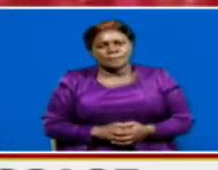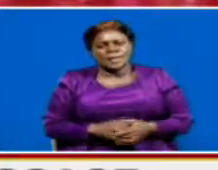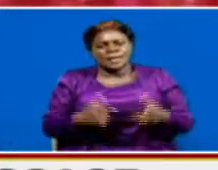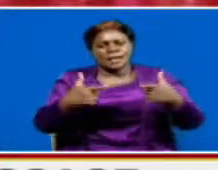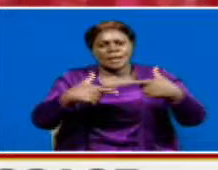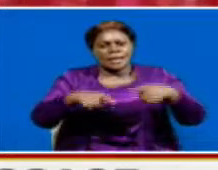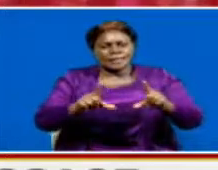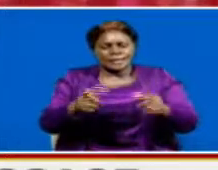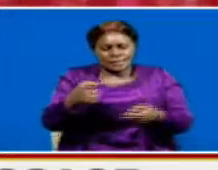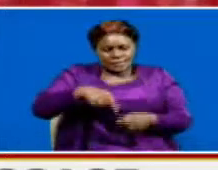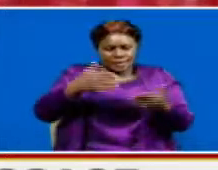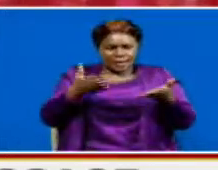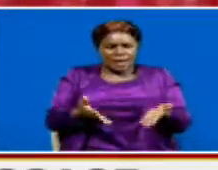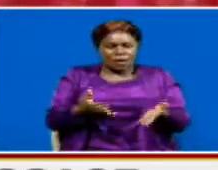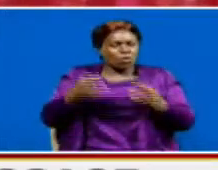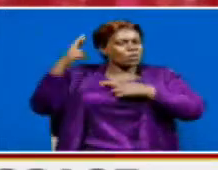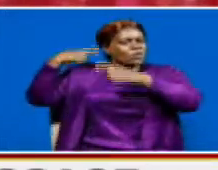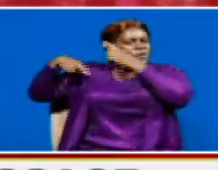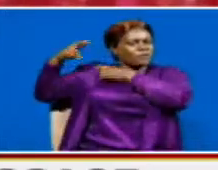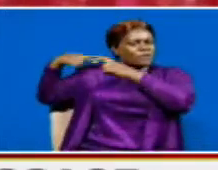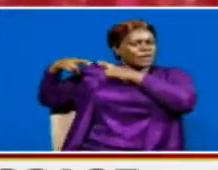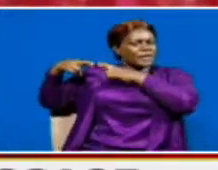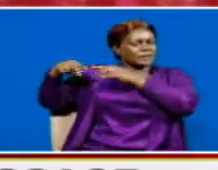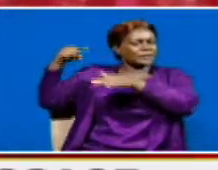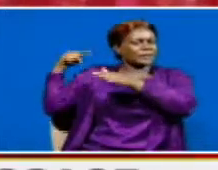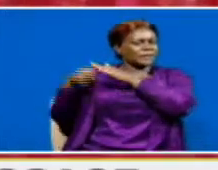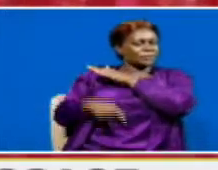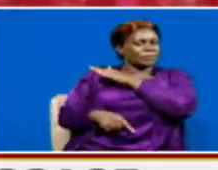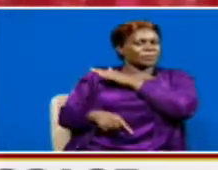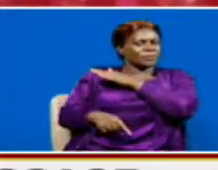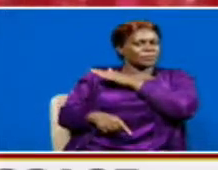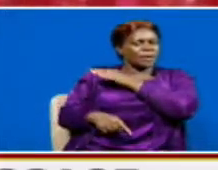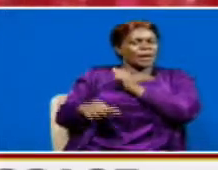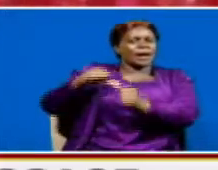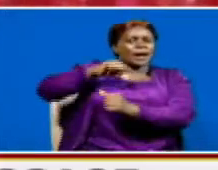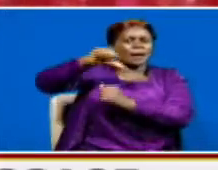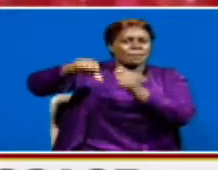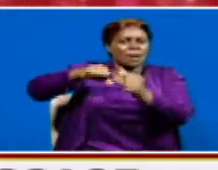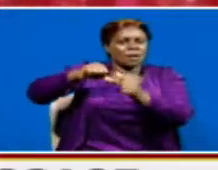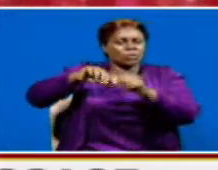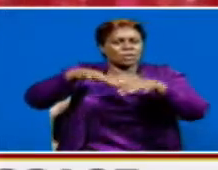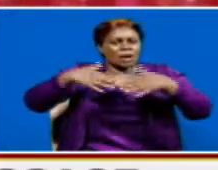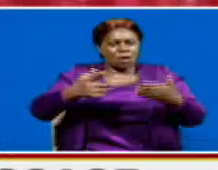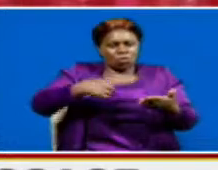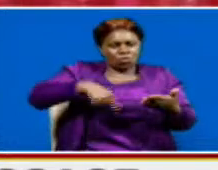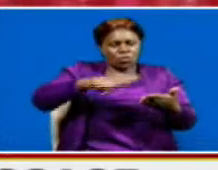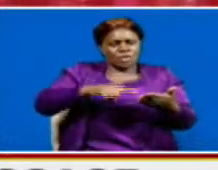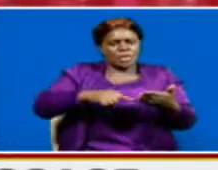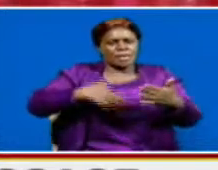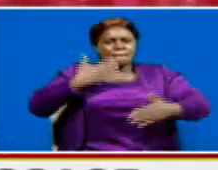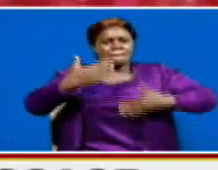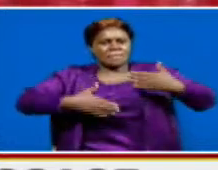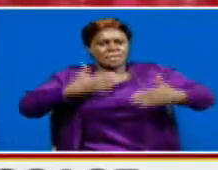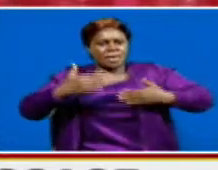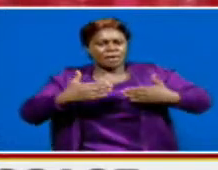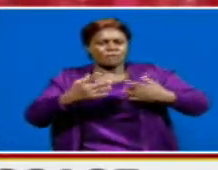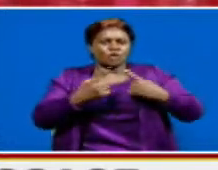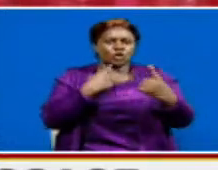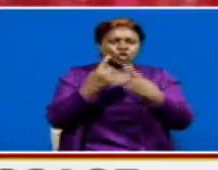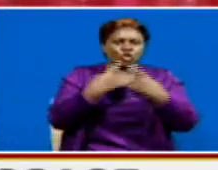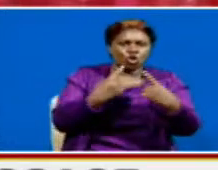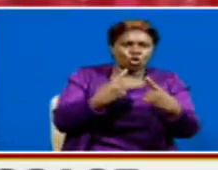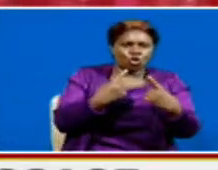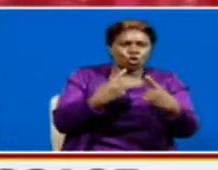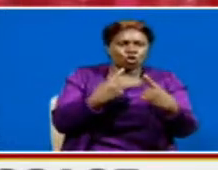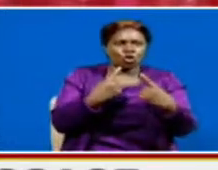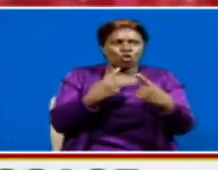Let us therefore reflect very deeply about the ways in which we act and speak in